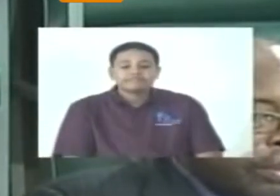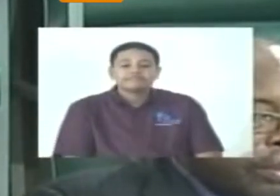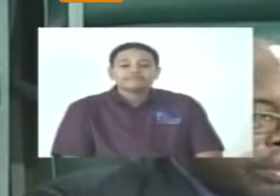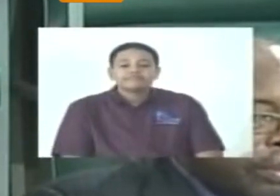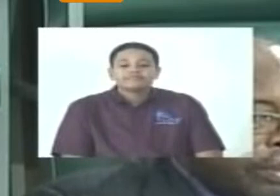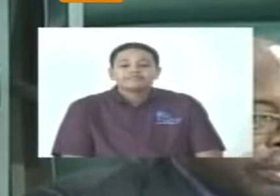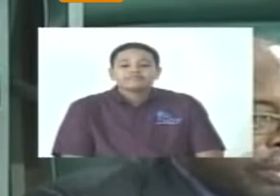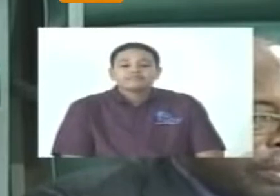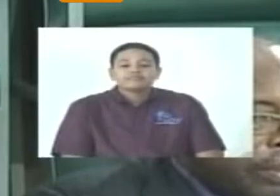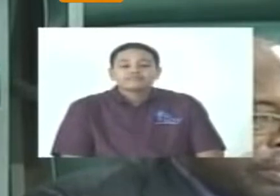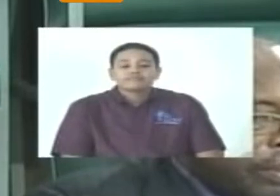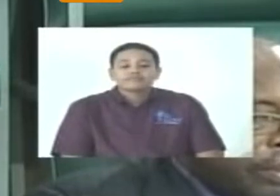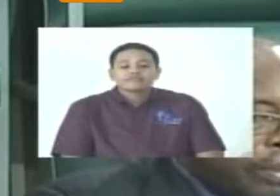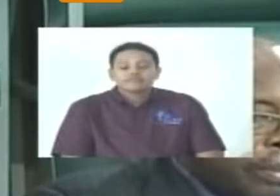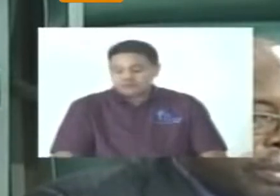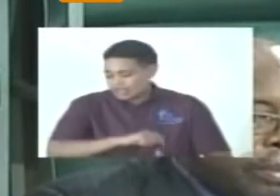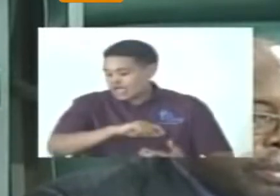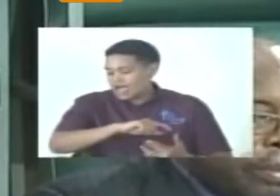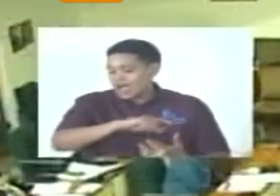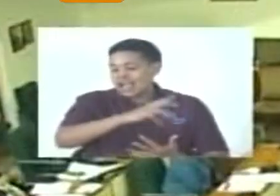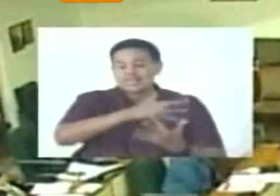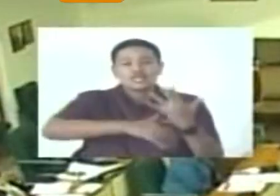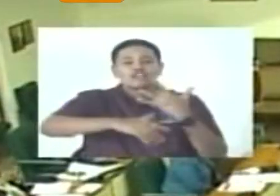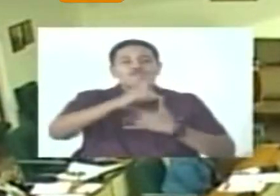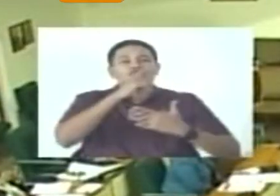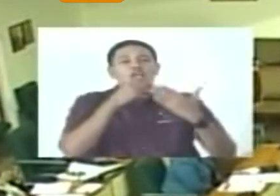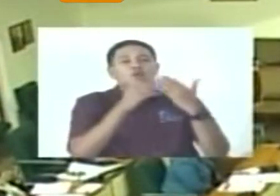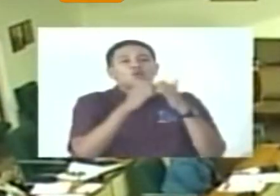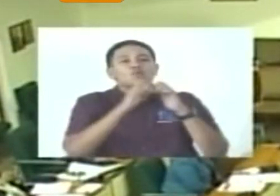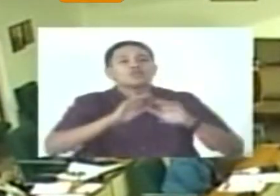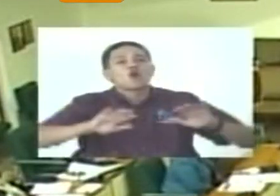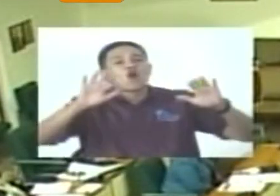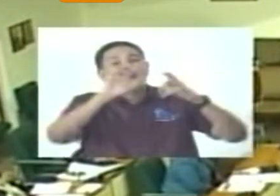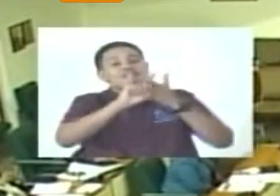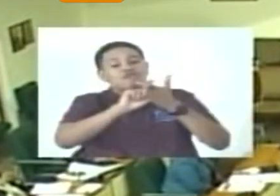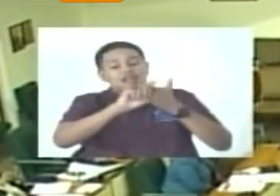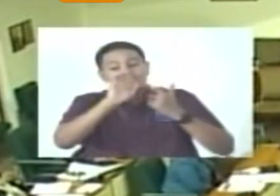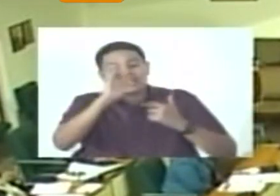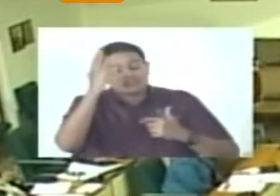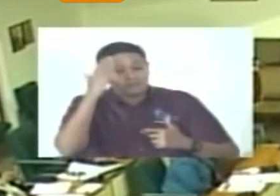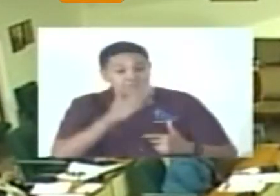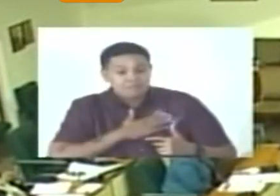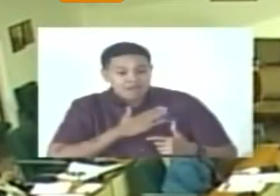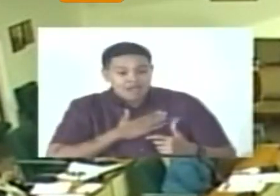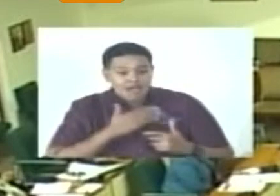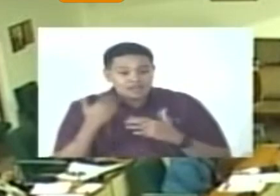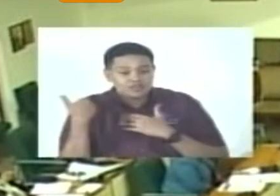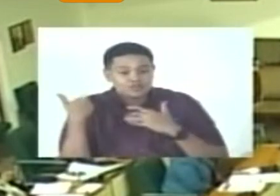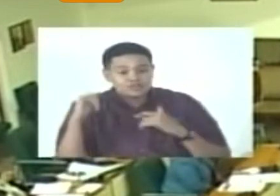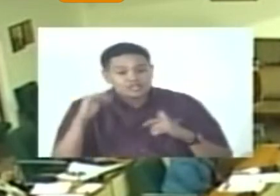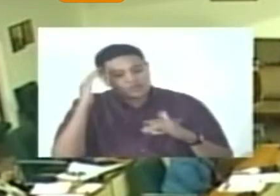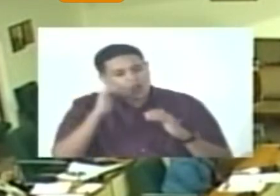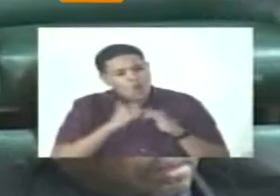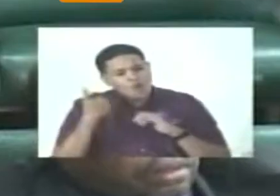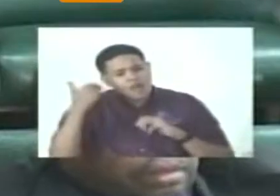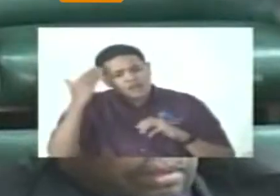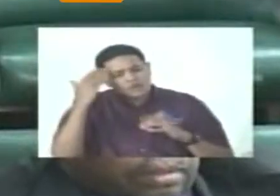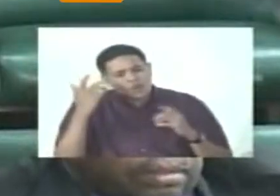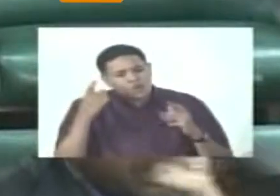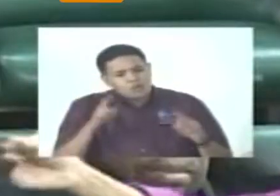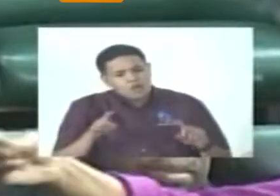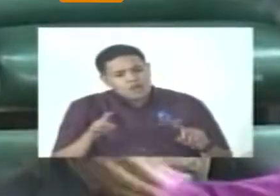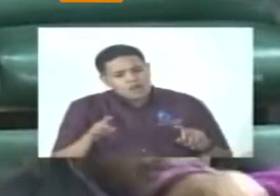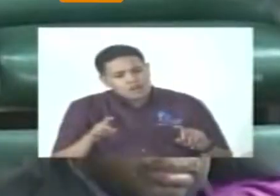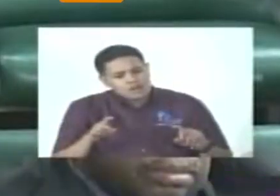and interacting very closely with all of his friends, because that is my duty, that is how I know what is happening. You see, they